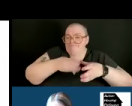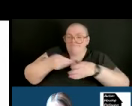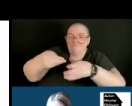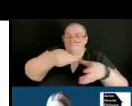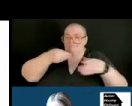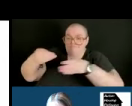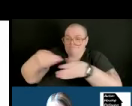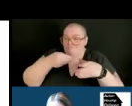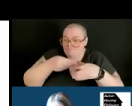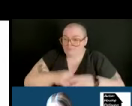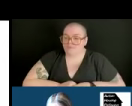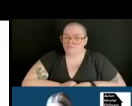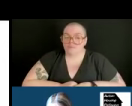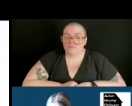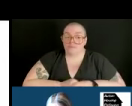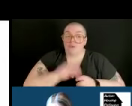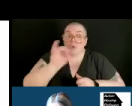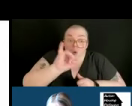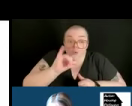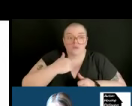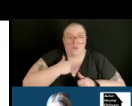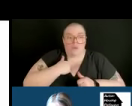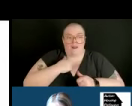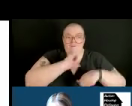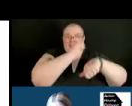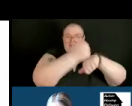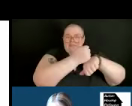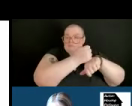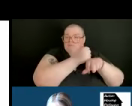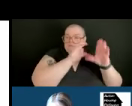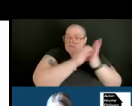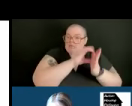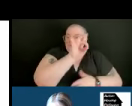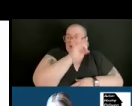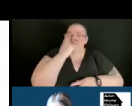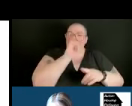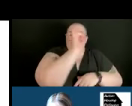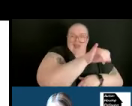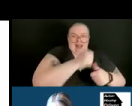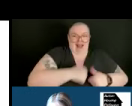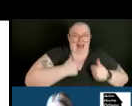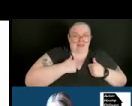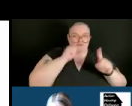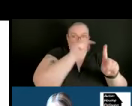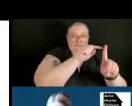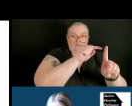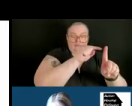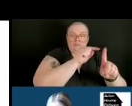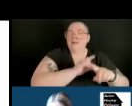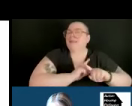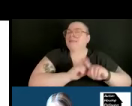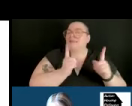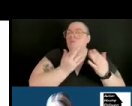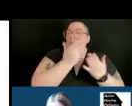There is also site-based Section 8. You apply to live at a specific address. It is a different waiting list than the